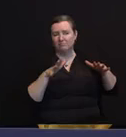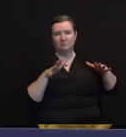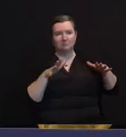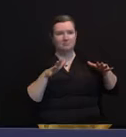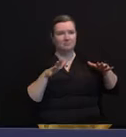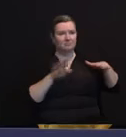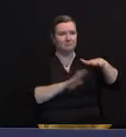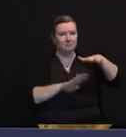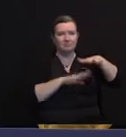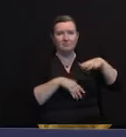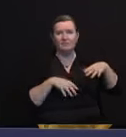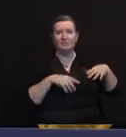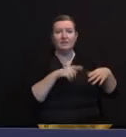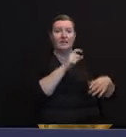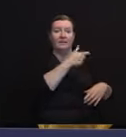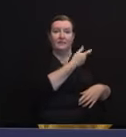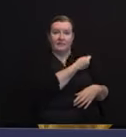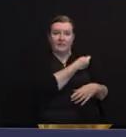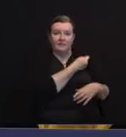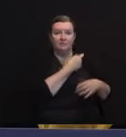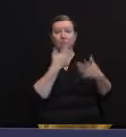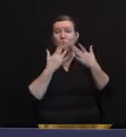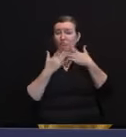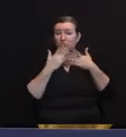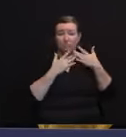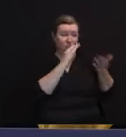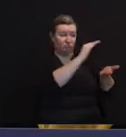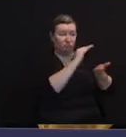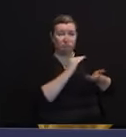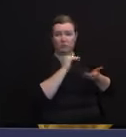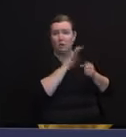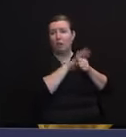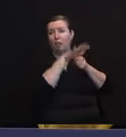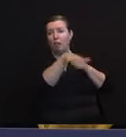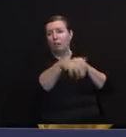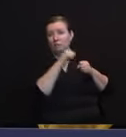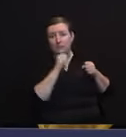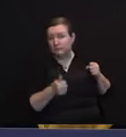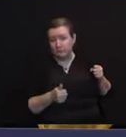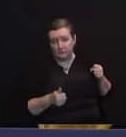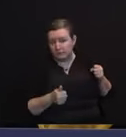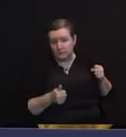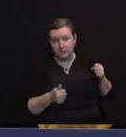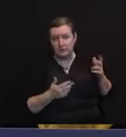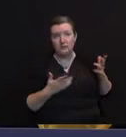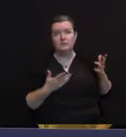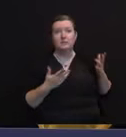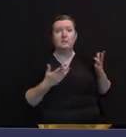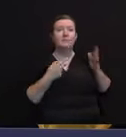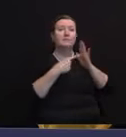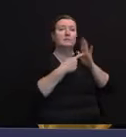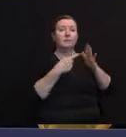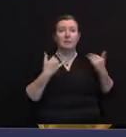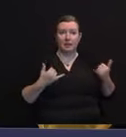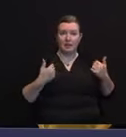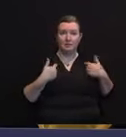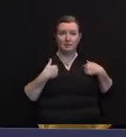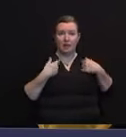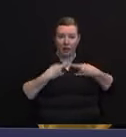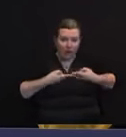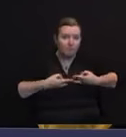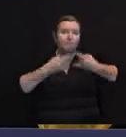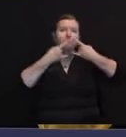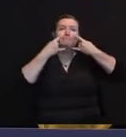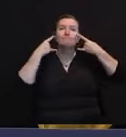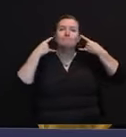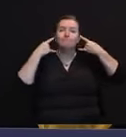basic hand. It's putting these on, which I will put on. It's keeping away from each other. It's washing hands with soap and